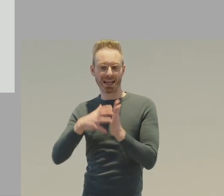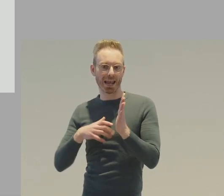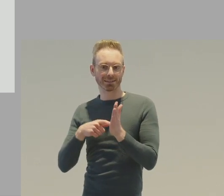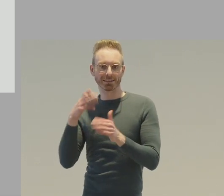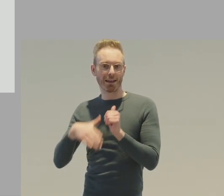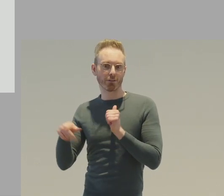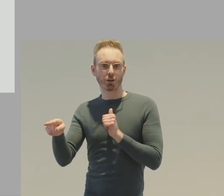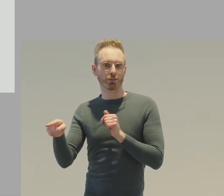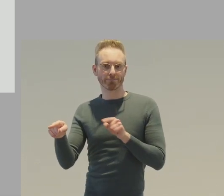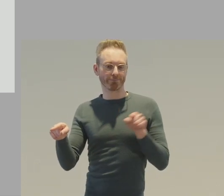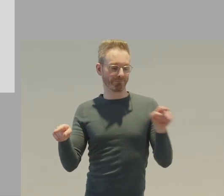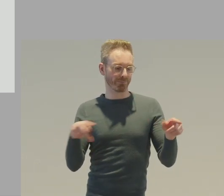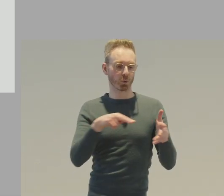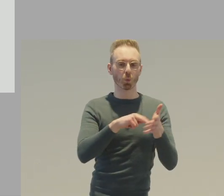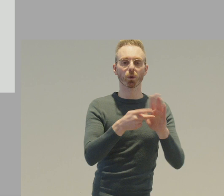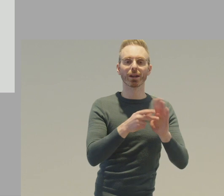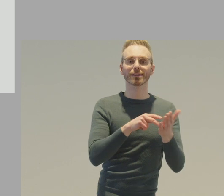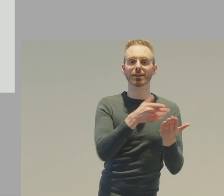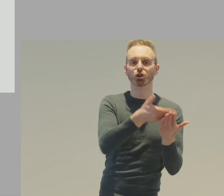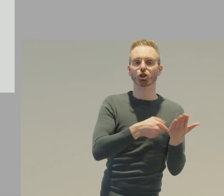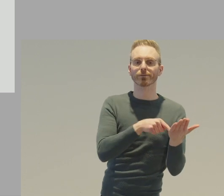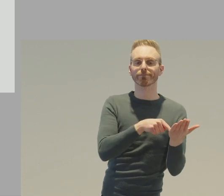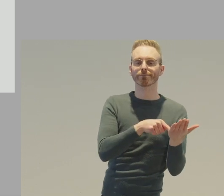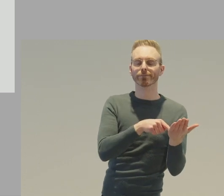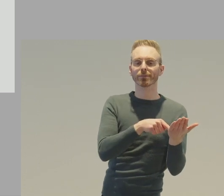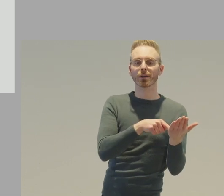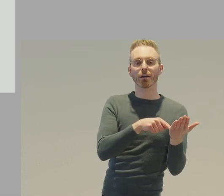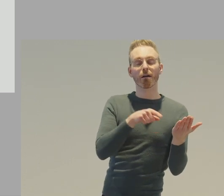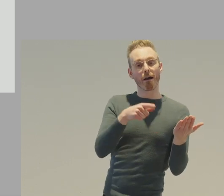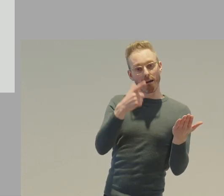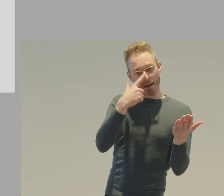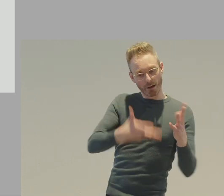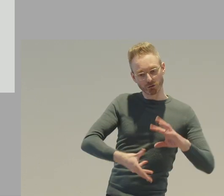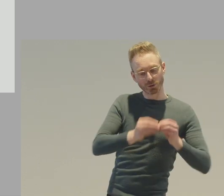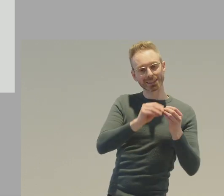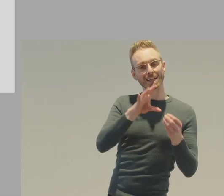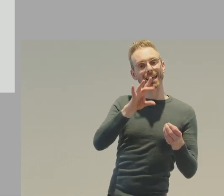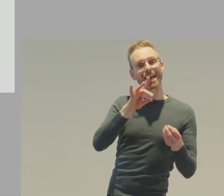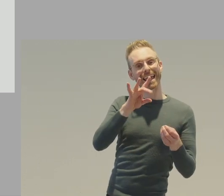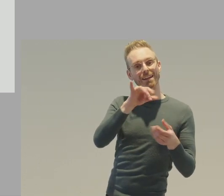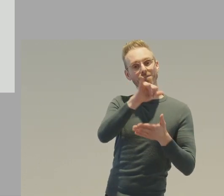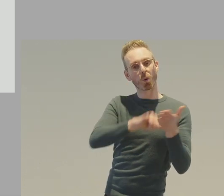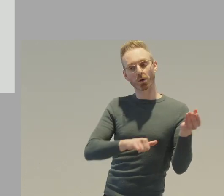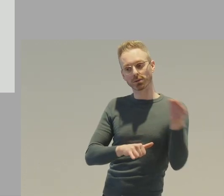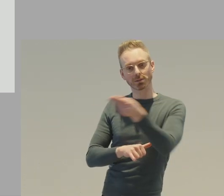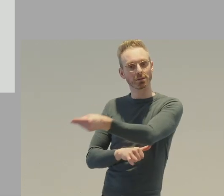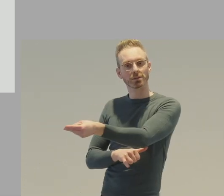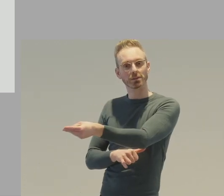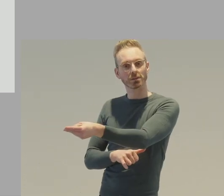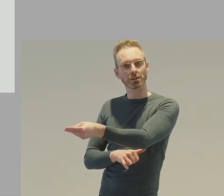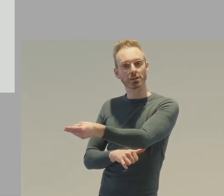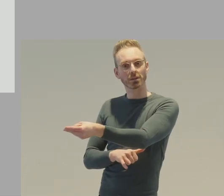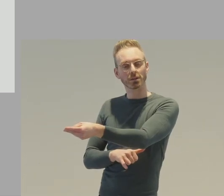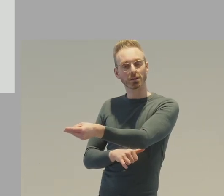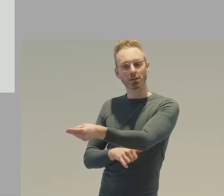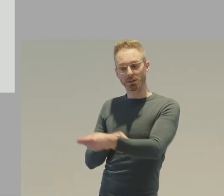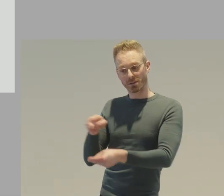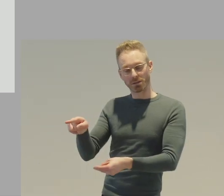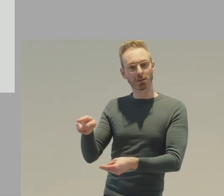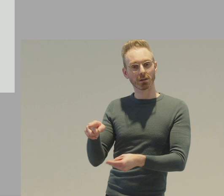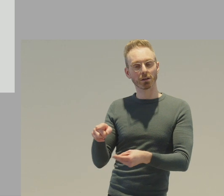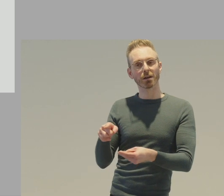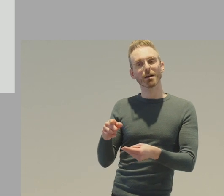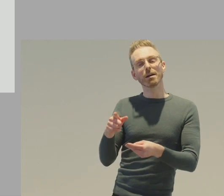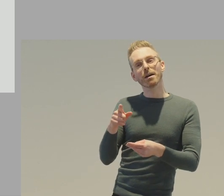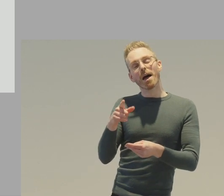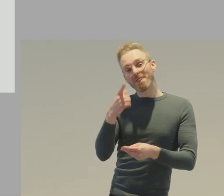the organization, let's say Access Areas, makes an invoice on behalf of that person and then pays that person what they're owed. There can be a risk with